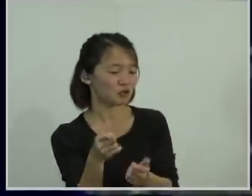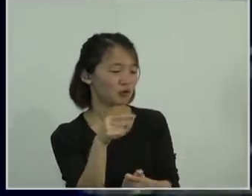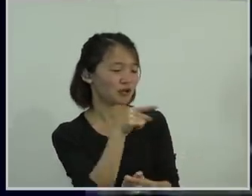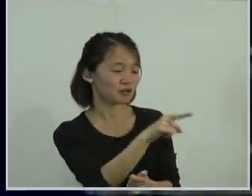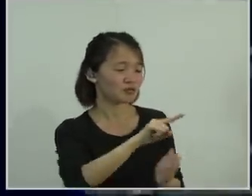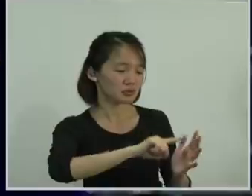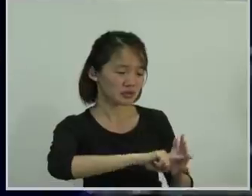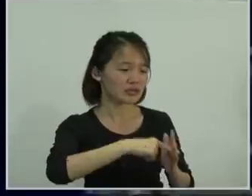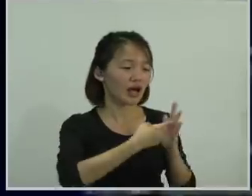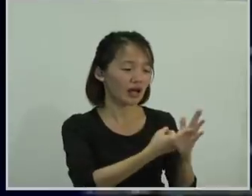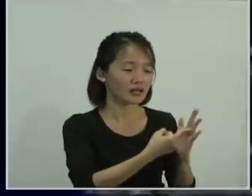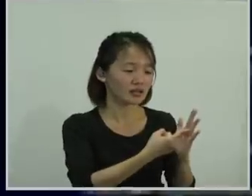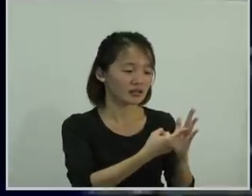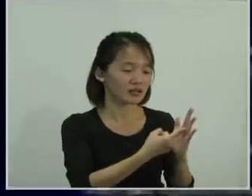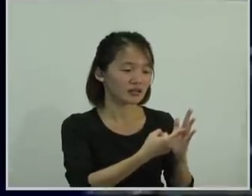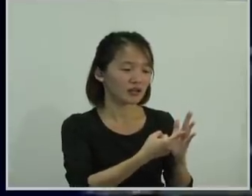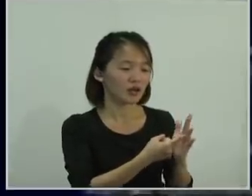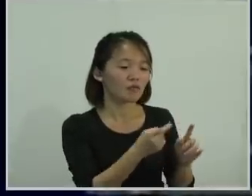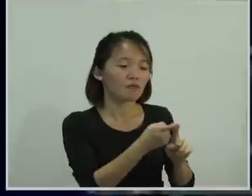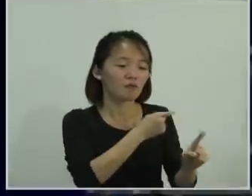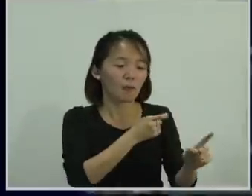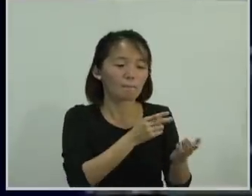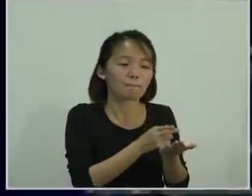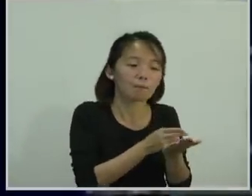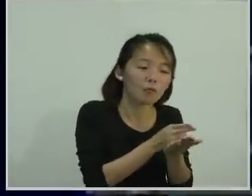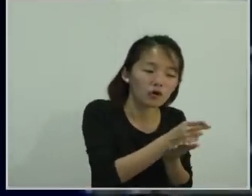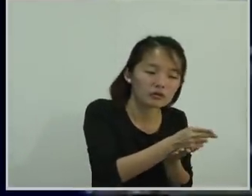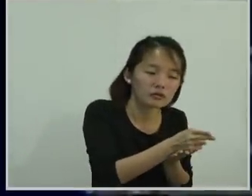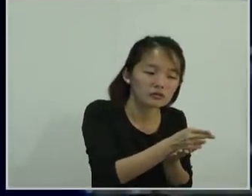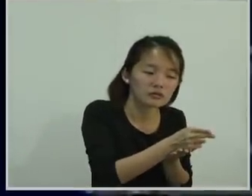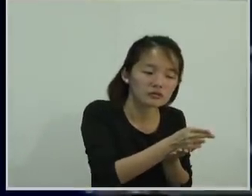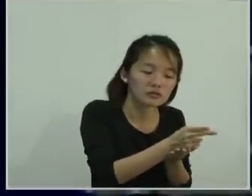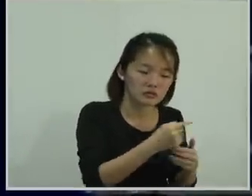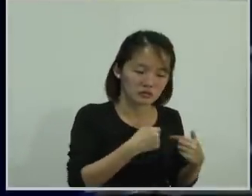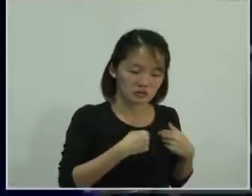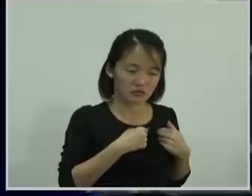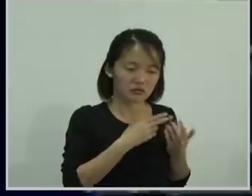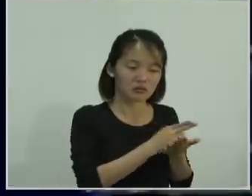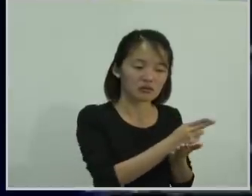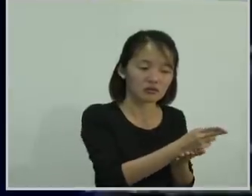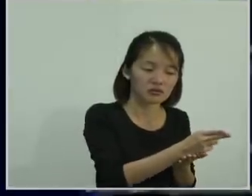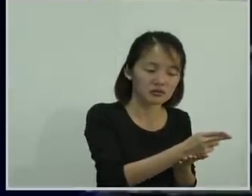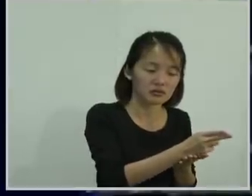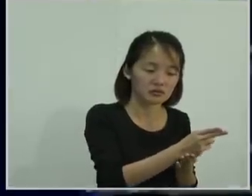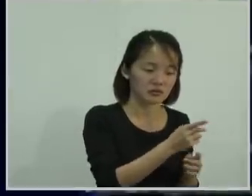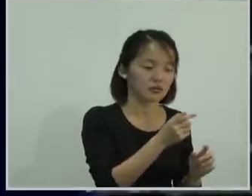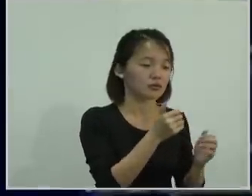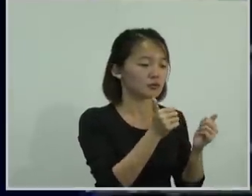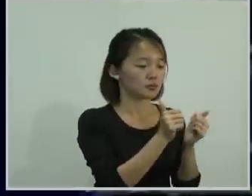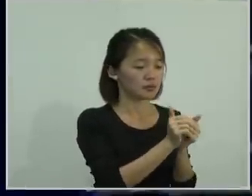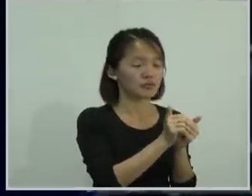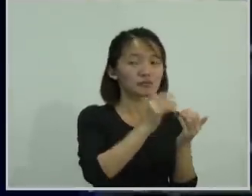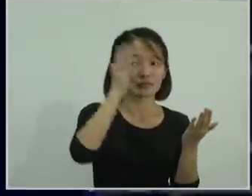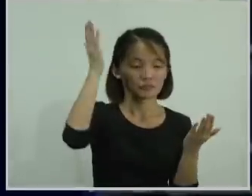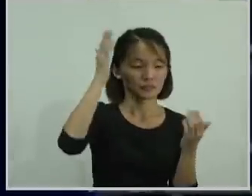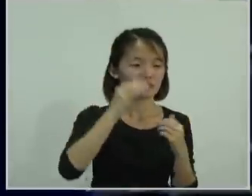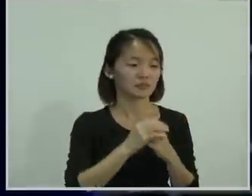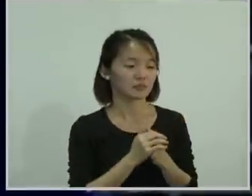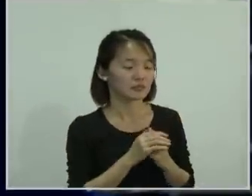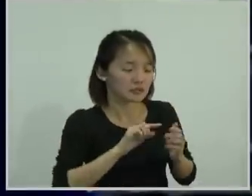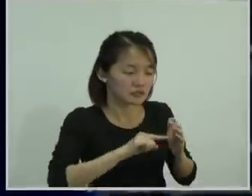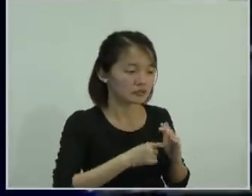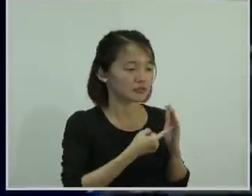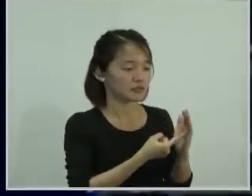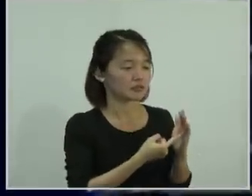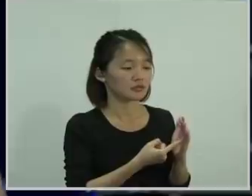honesty. And this time, you begin with me." I realized that I don't